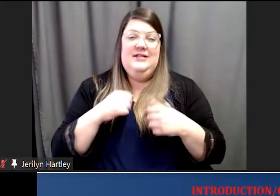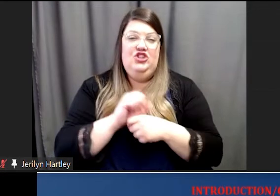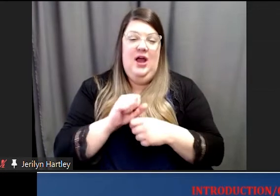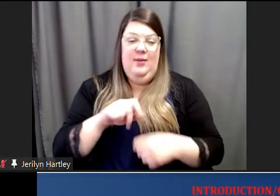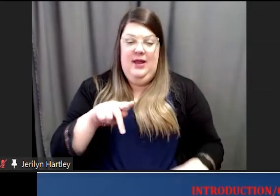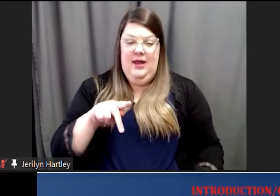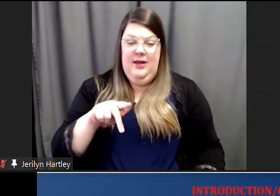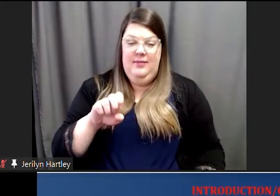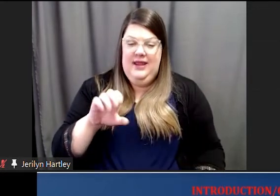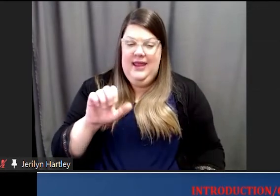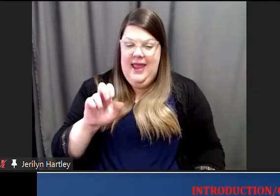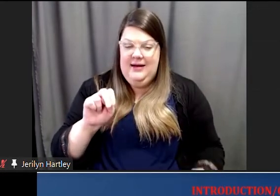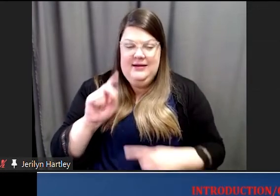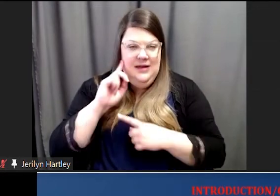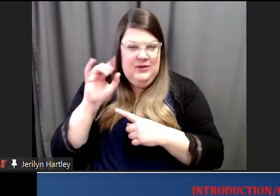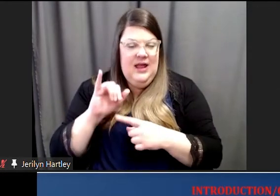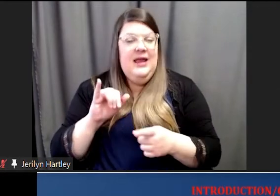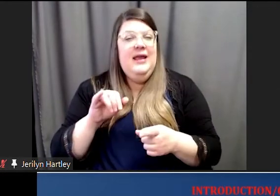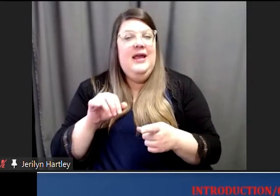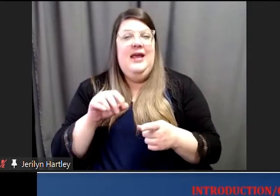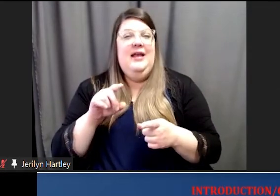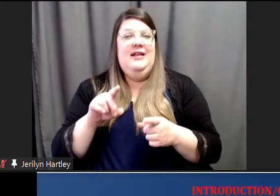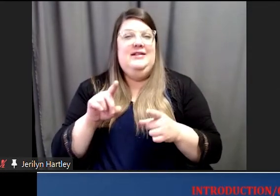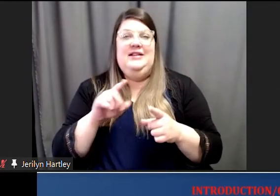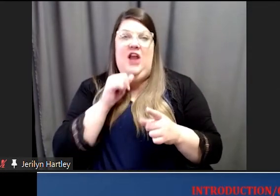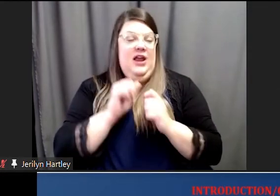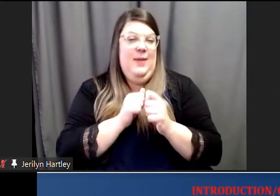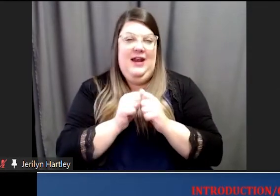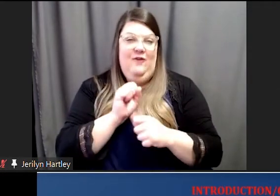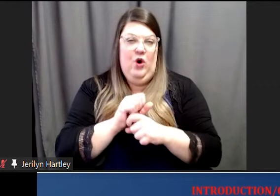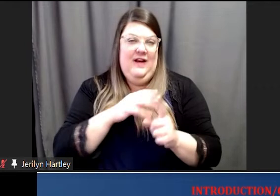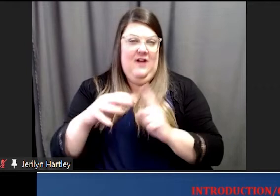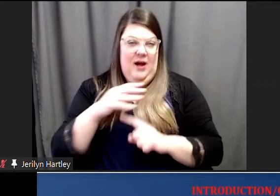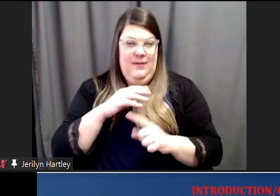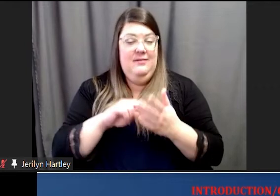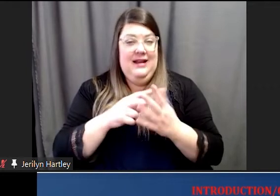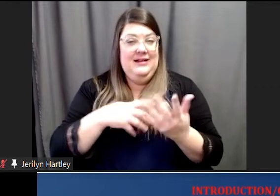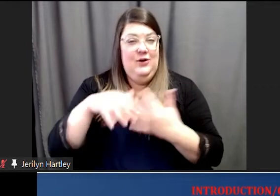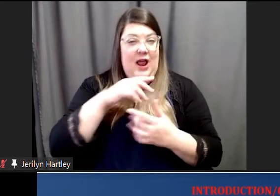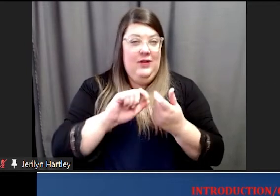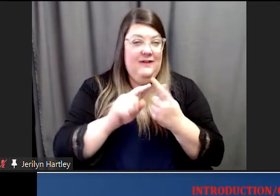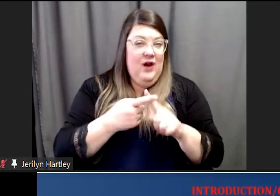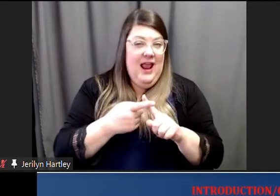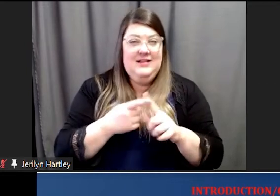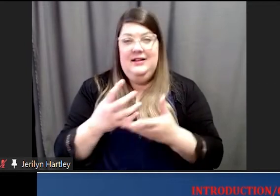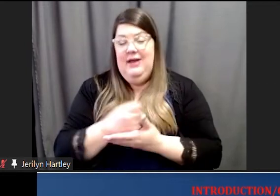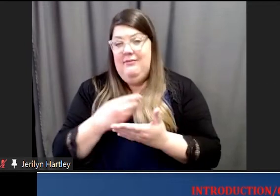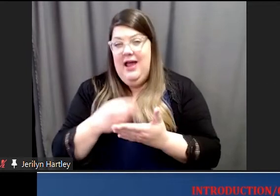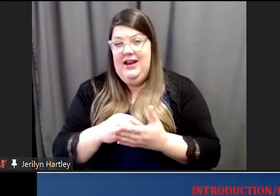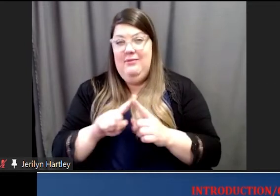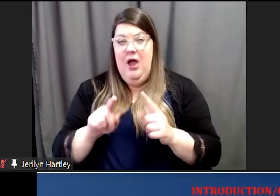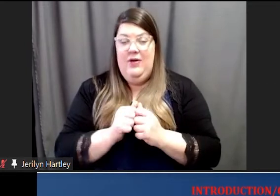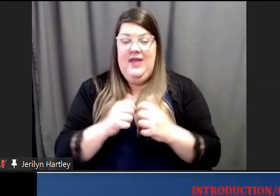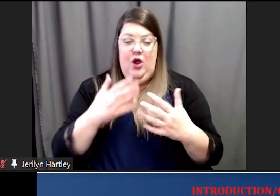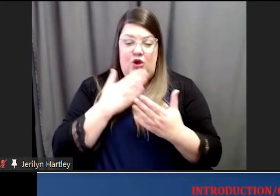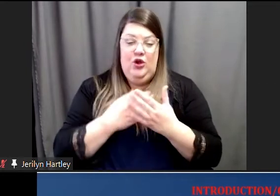is a non-competitive work environment that allows her to have social interactions with friends and allows her to make money as well. But without a good support